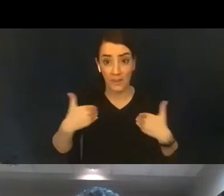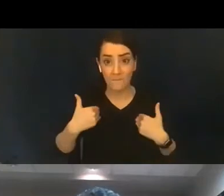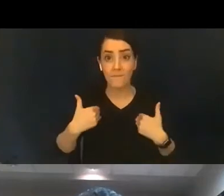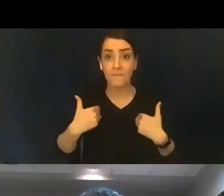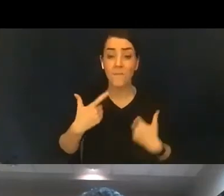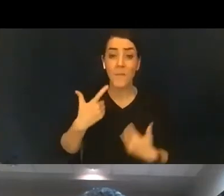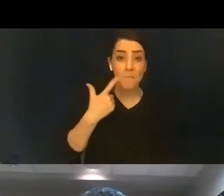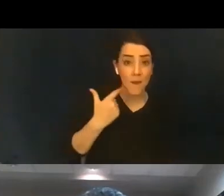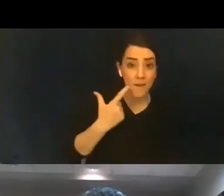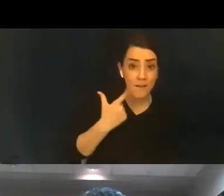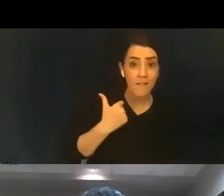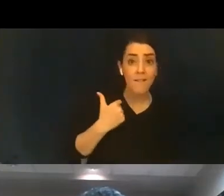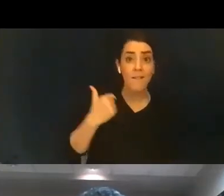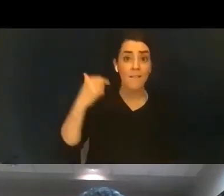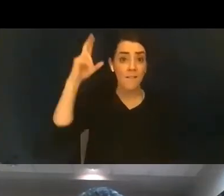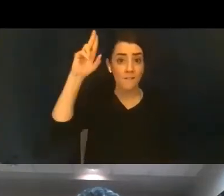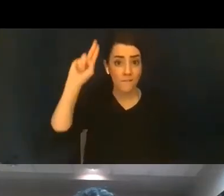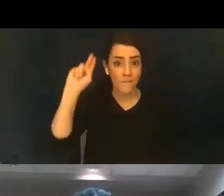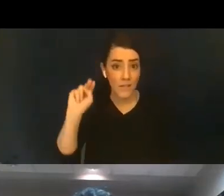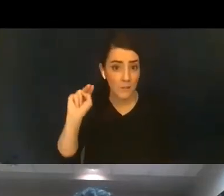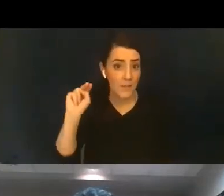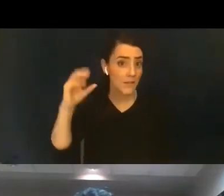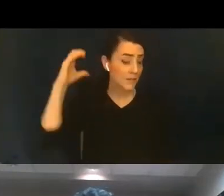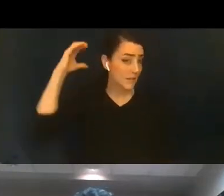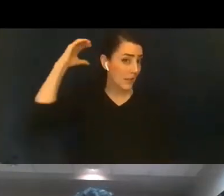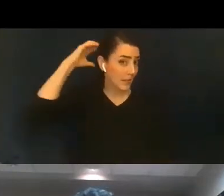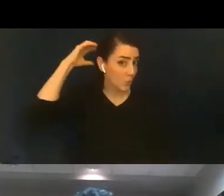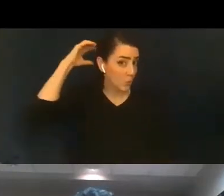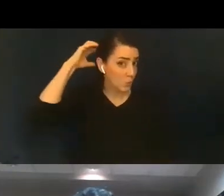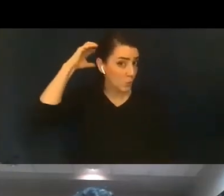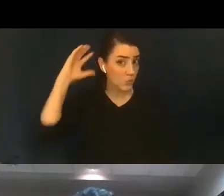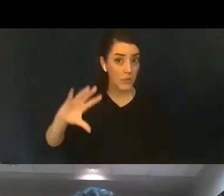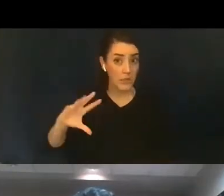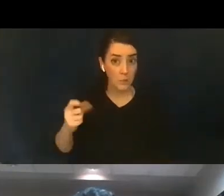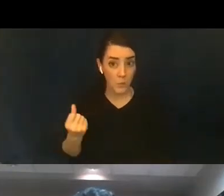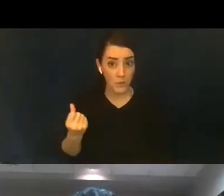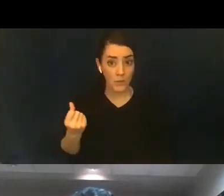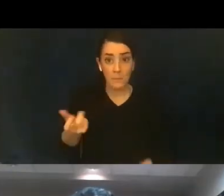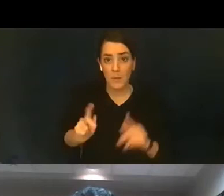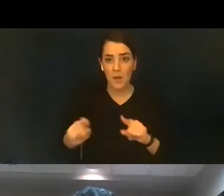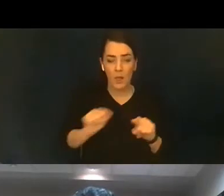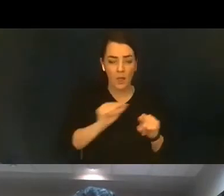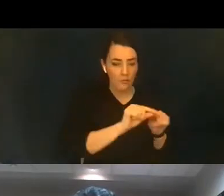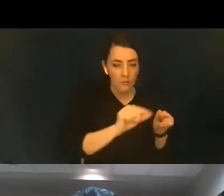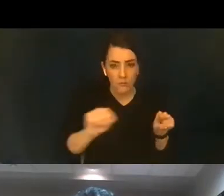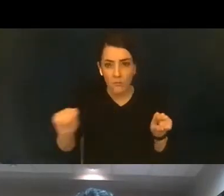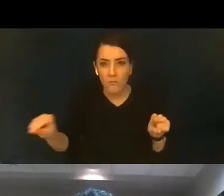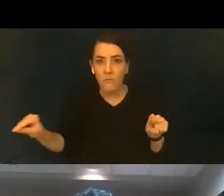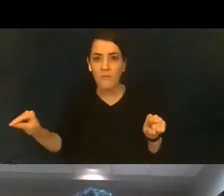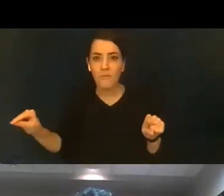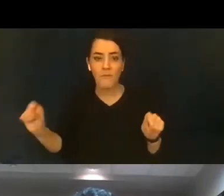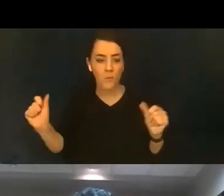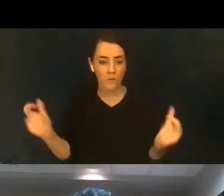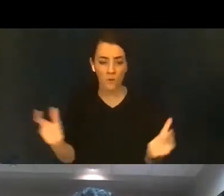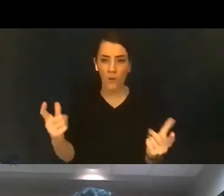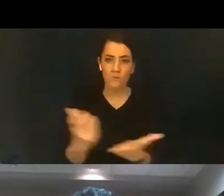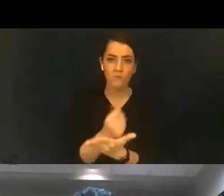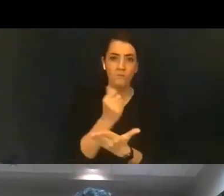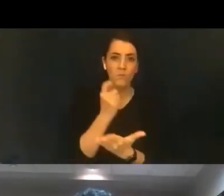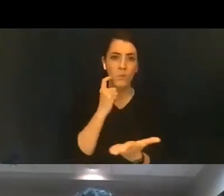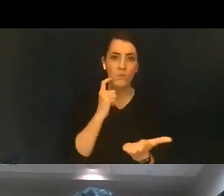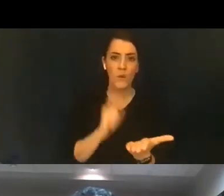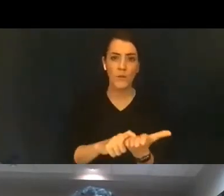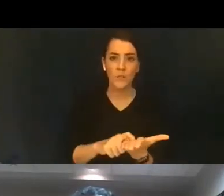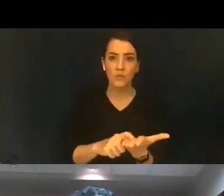Vietnamese, the Laotian, and the Cambodians. Now you receive the recognition that you so well deserve. So now, what